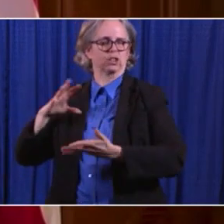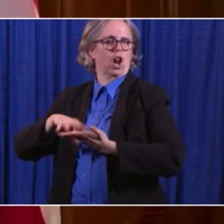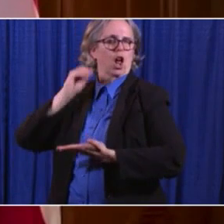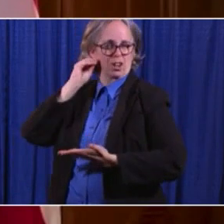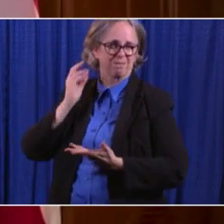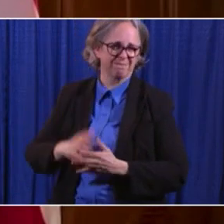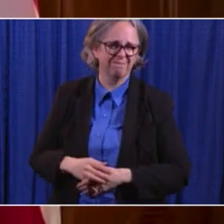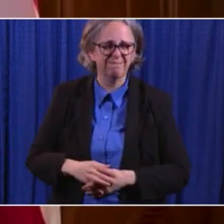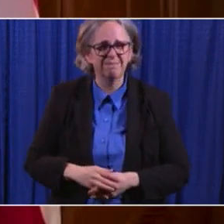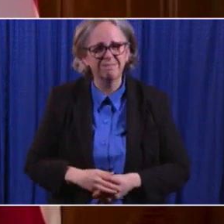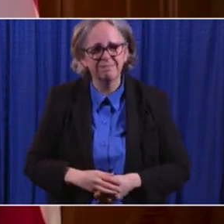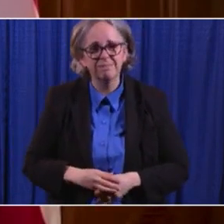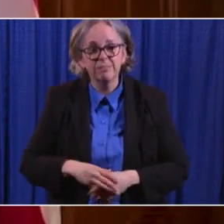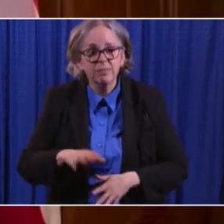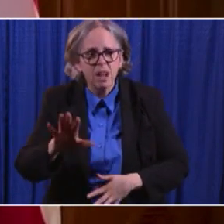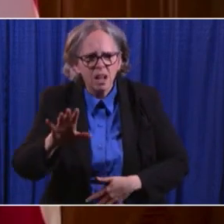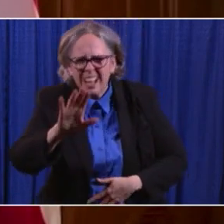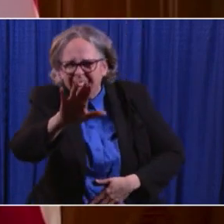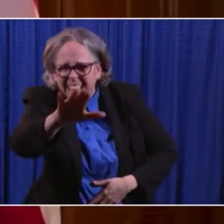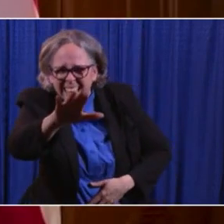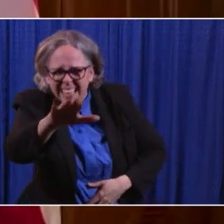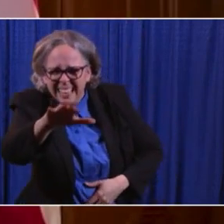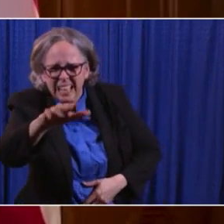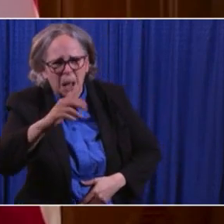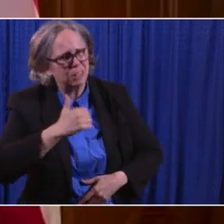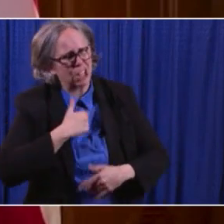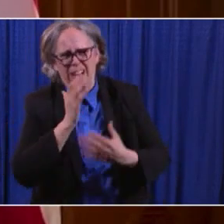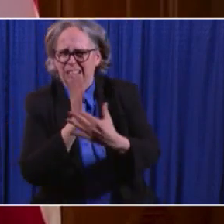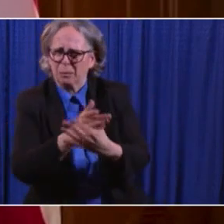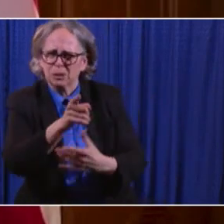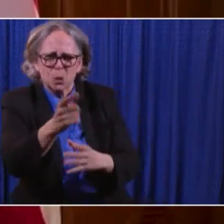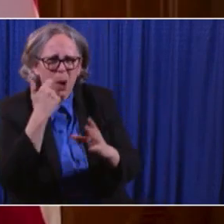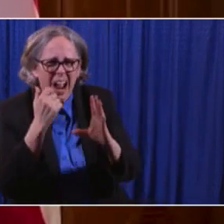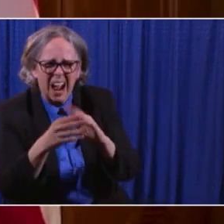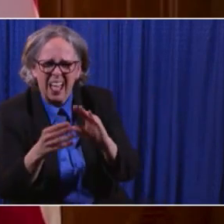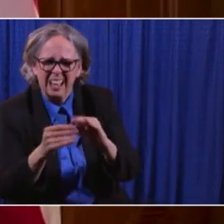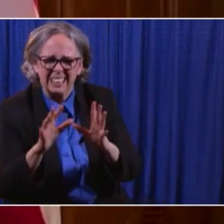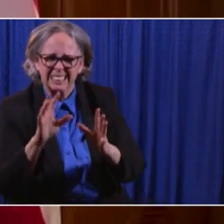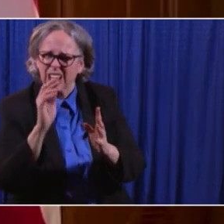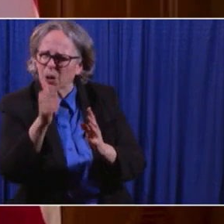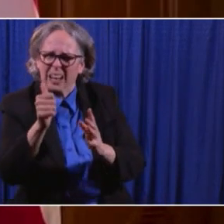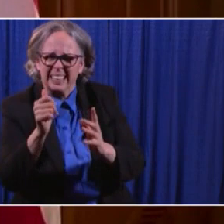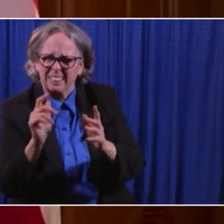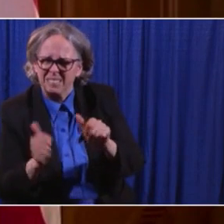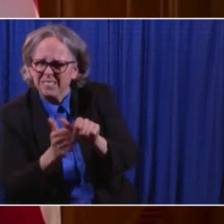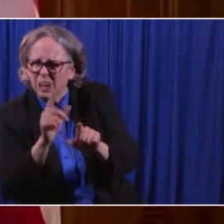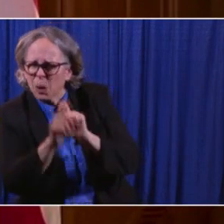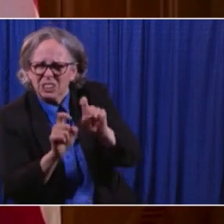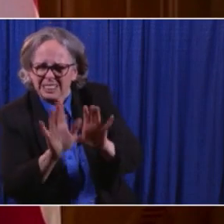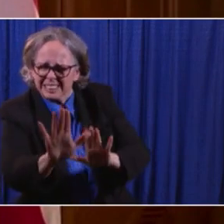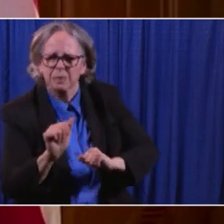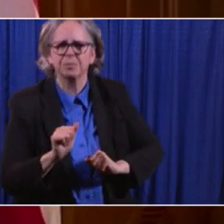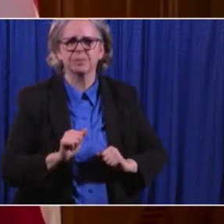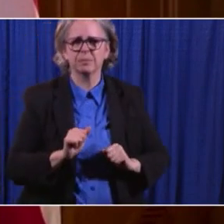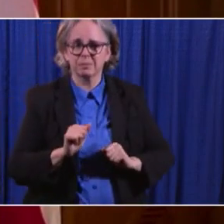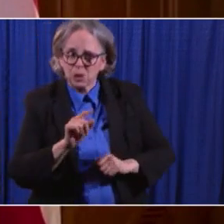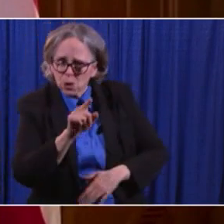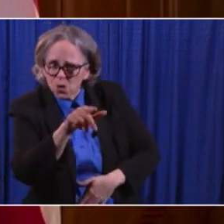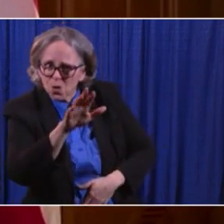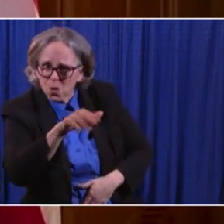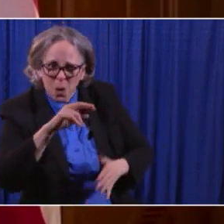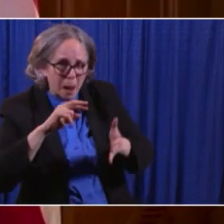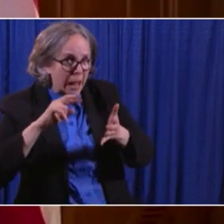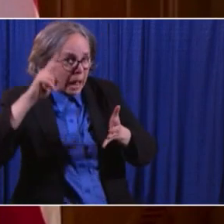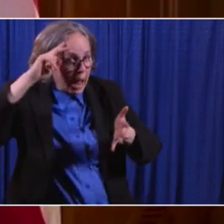is Go ahead. I'm sorry. Just a really quick follow-up. I mean, are you intentionally forcing the hand of the General Assembly? So if